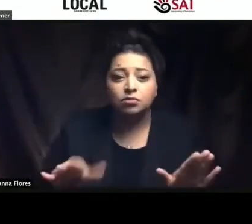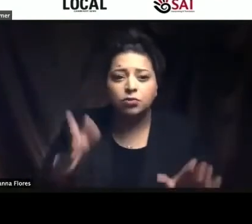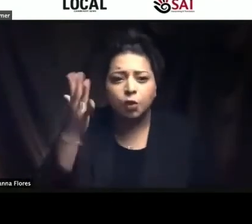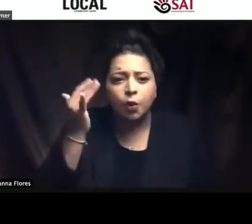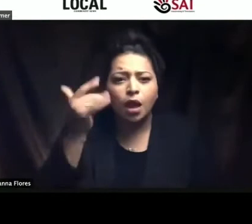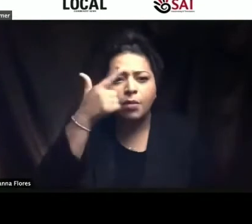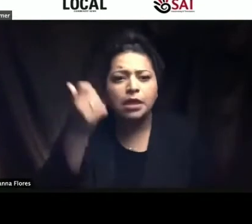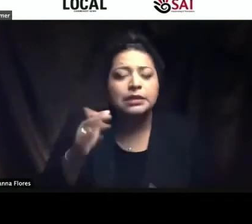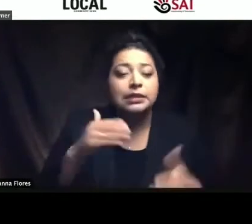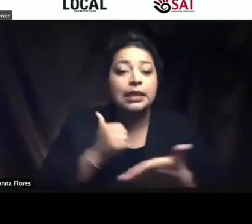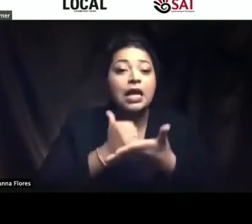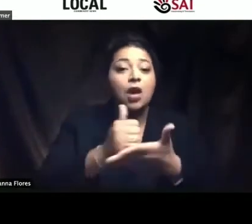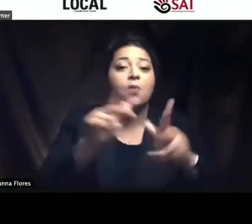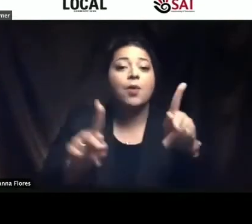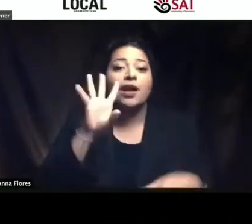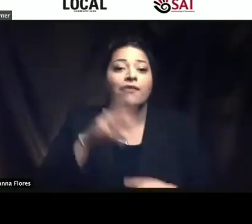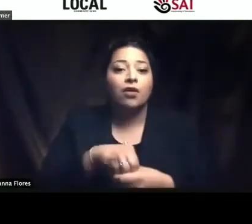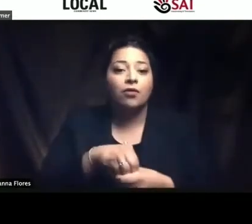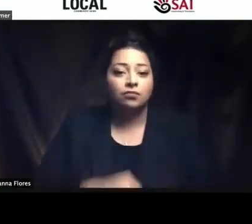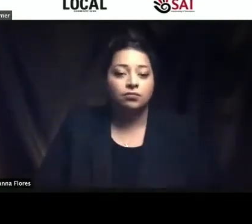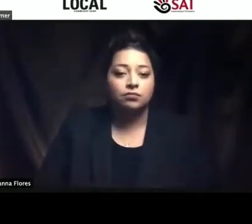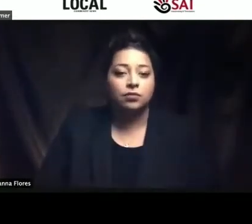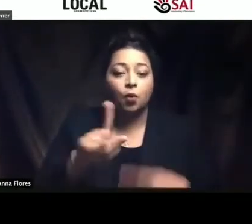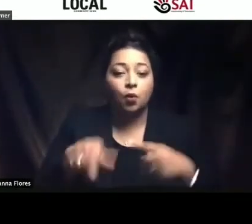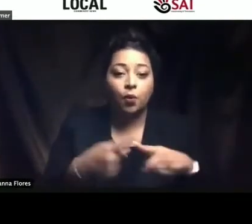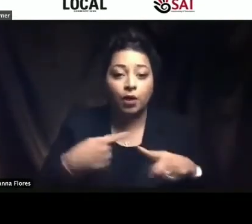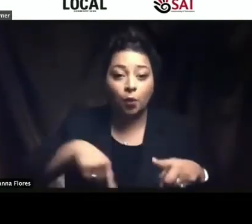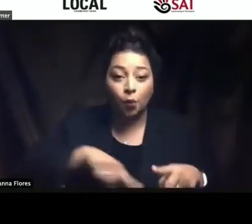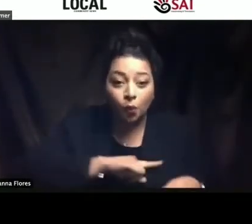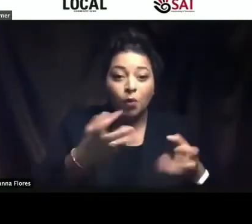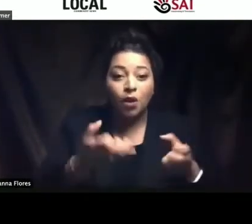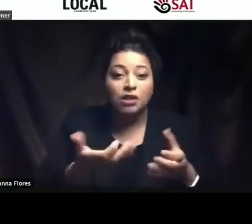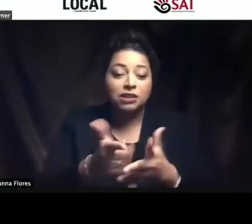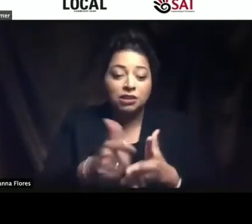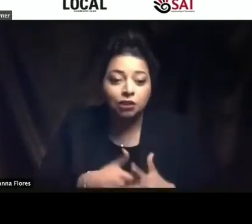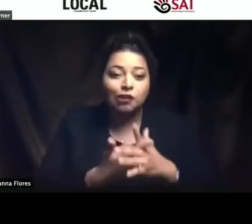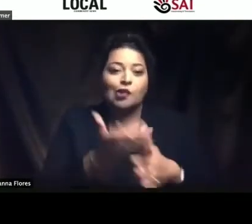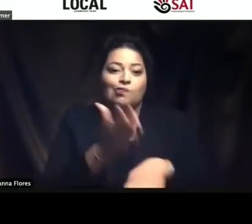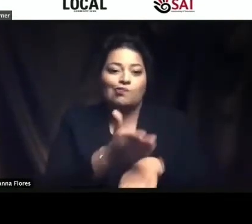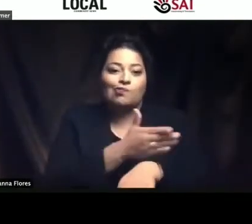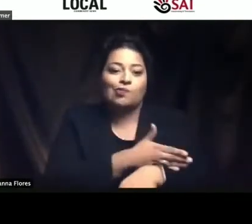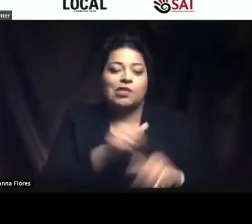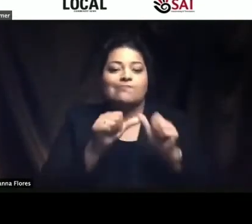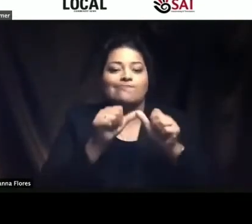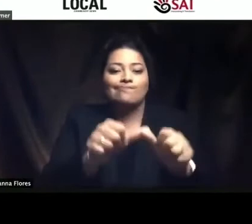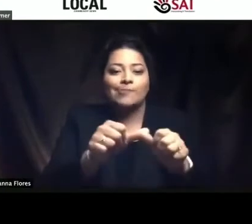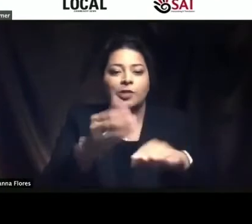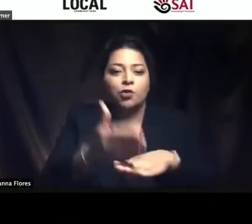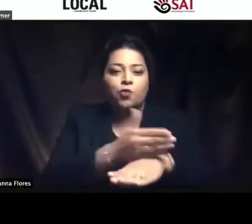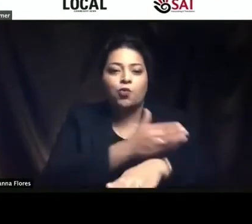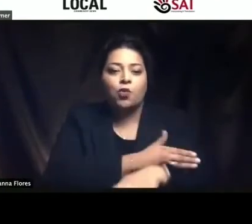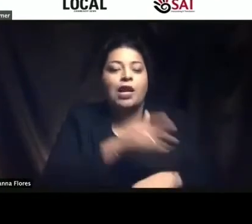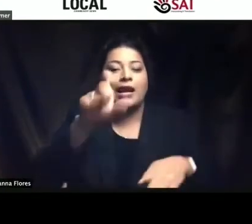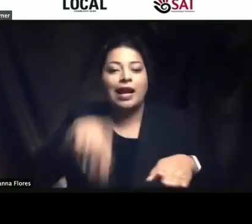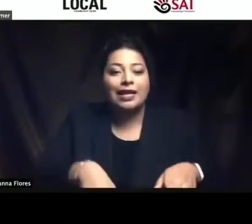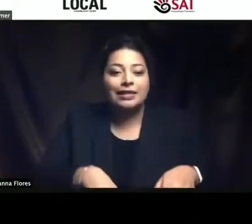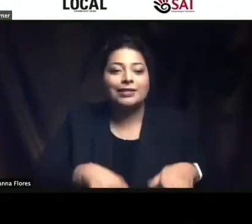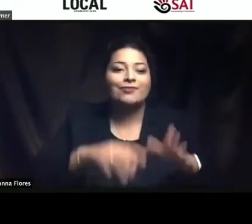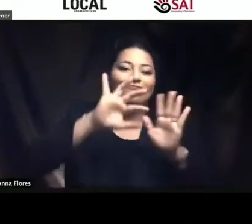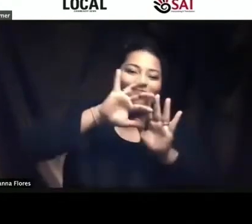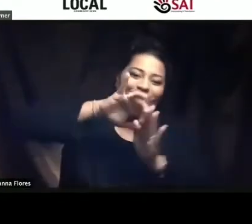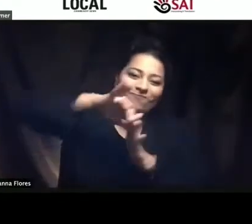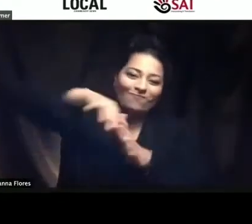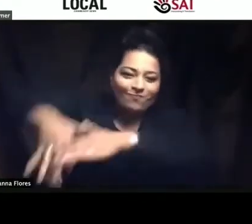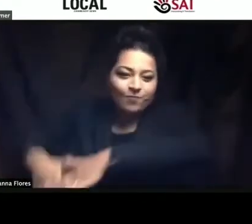people that are a part of it. But when we want to start growing and we want to start sustaining that growth, we have to break down those walls. And that goes back to